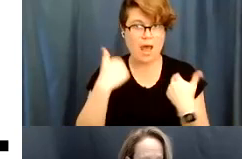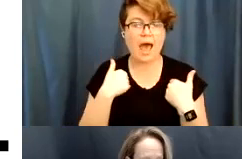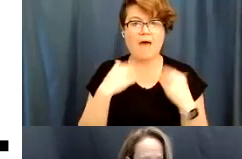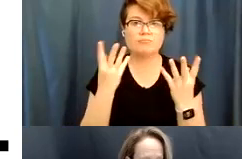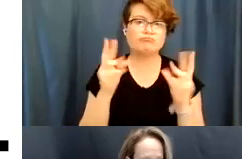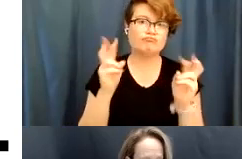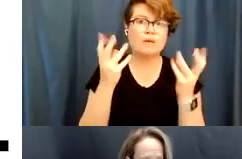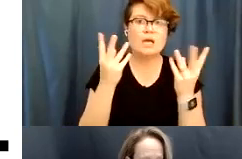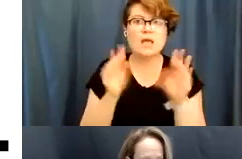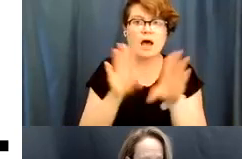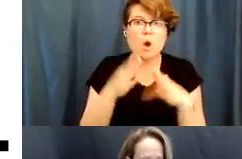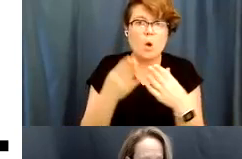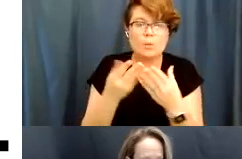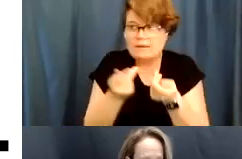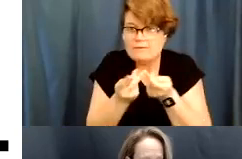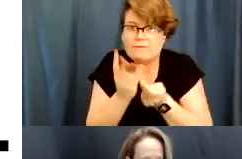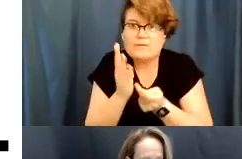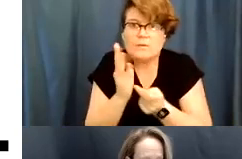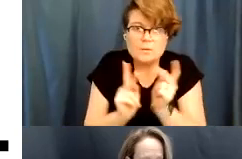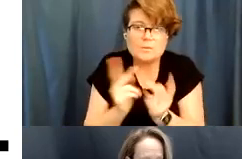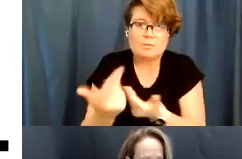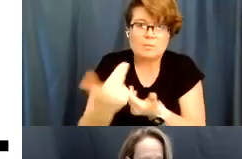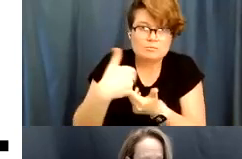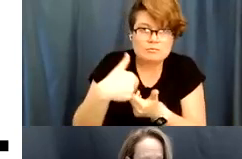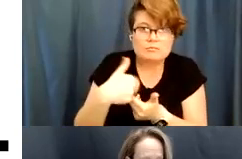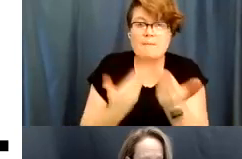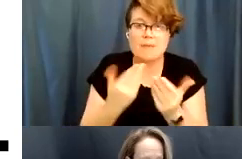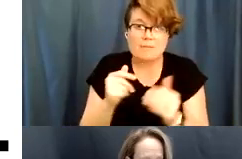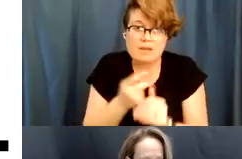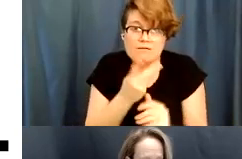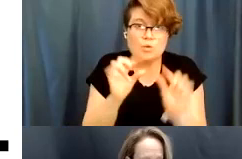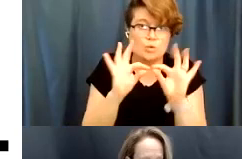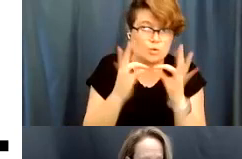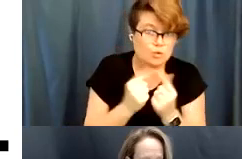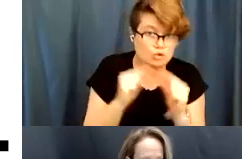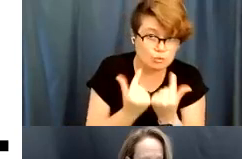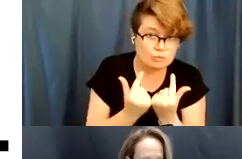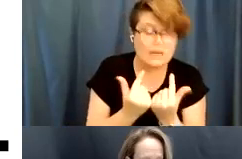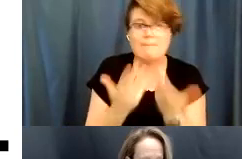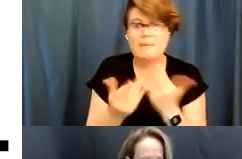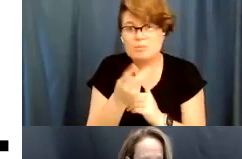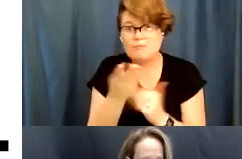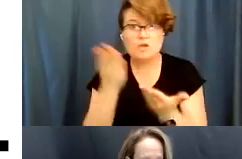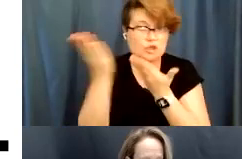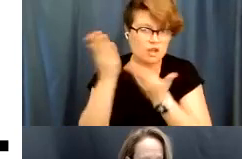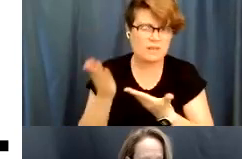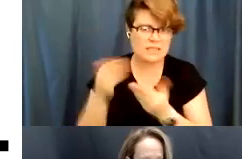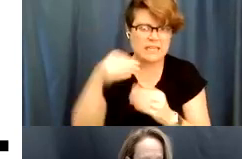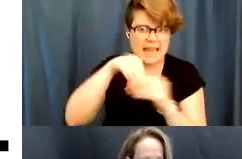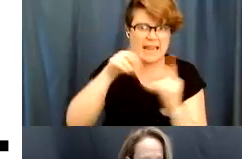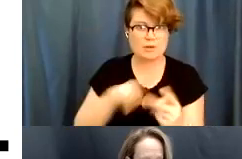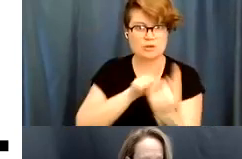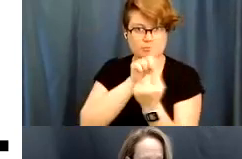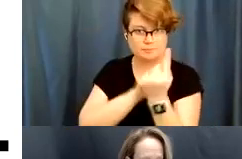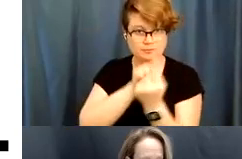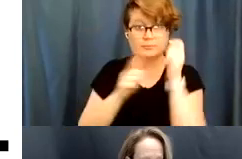dates, maybe a few in-person groups, maybe a few in-person services. If this is the case and